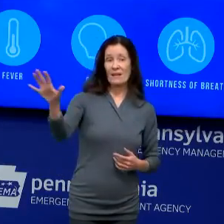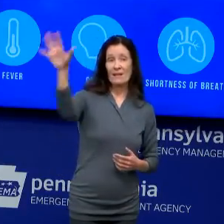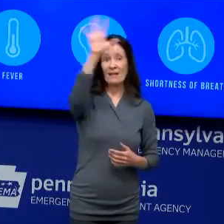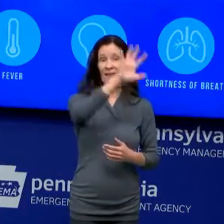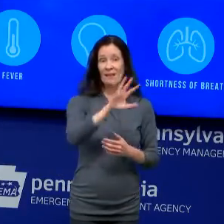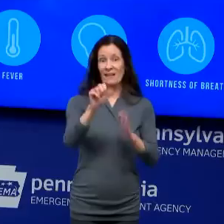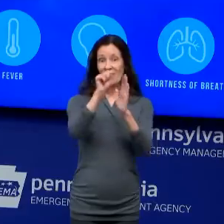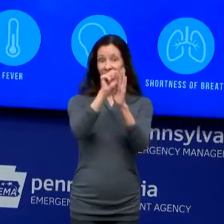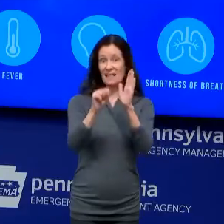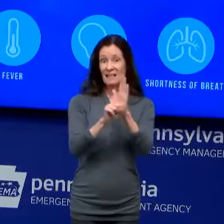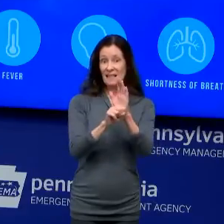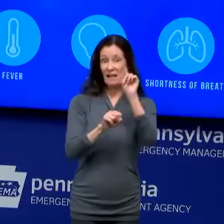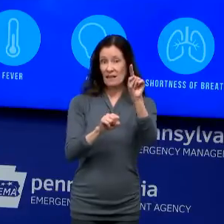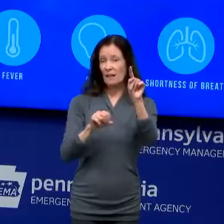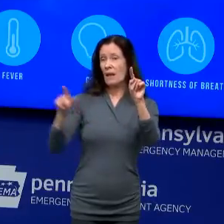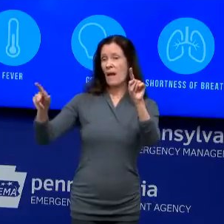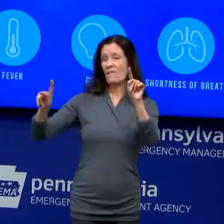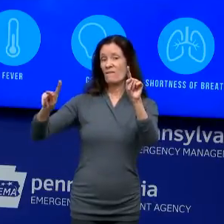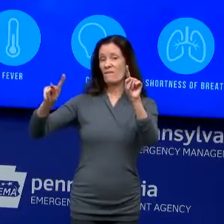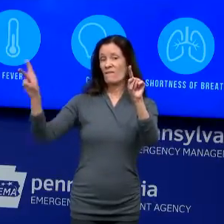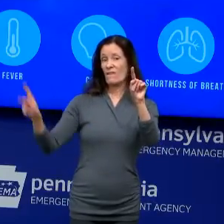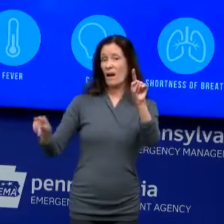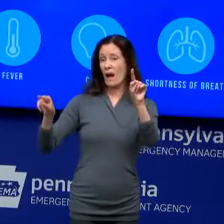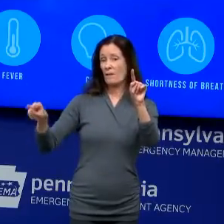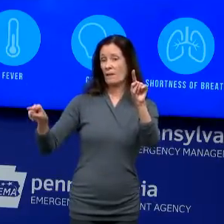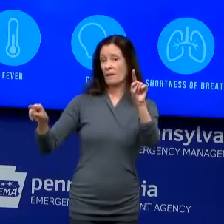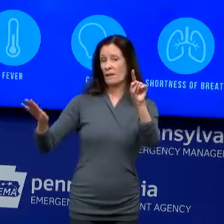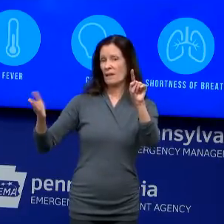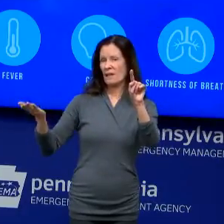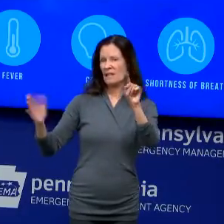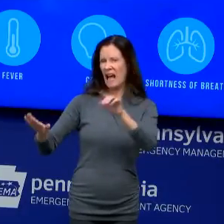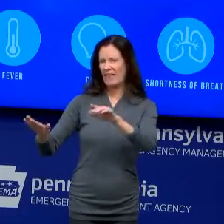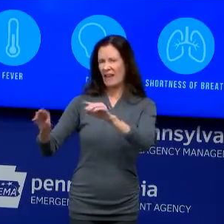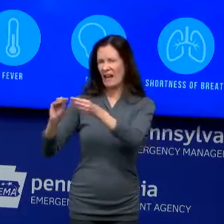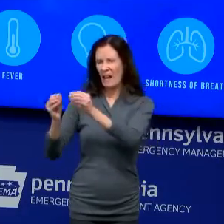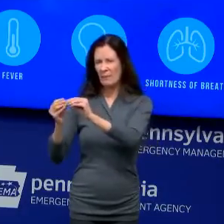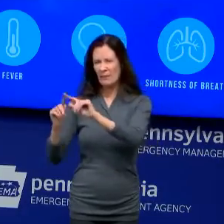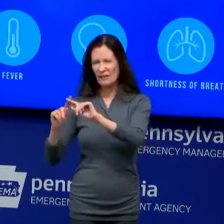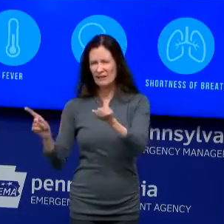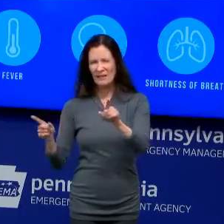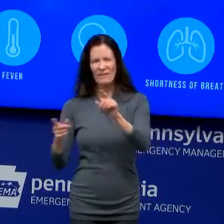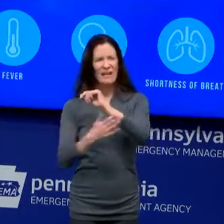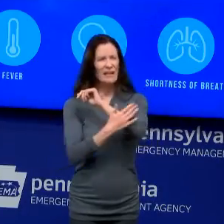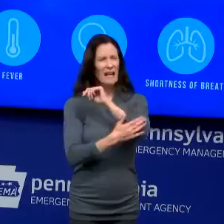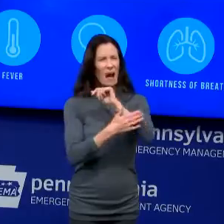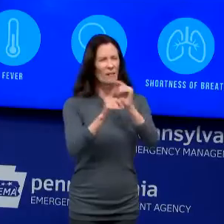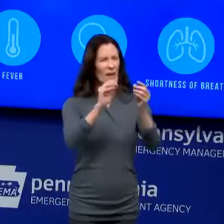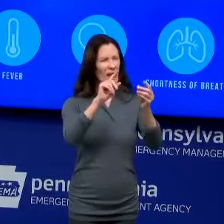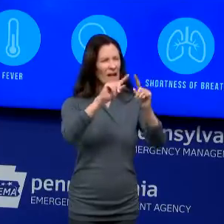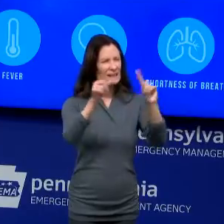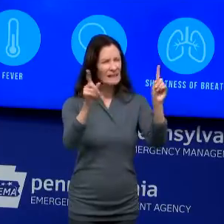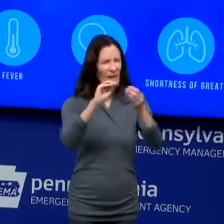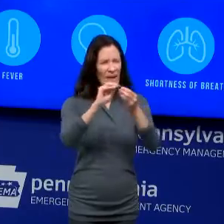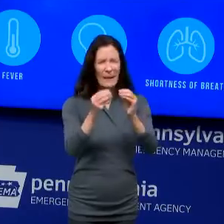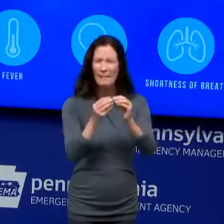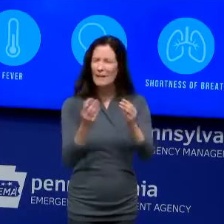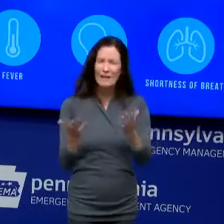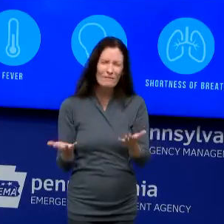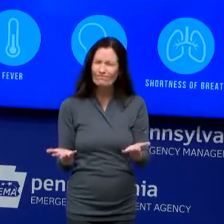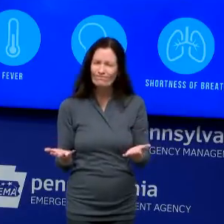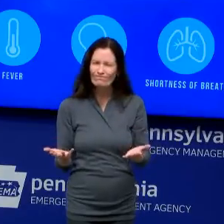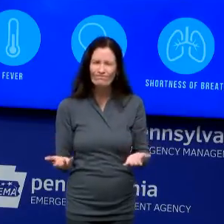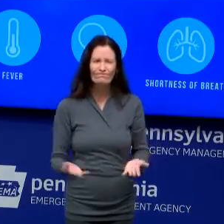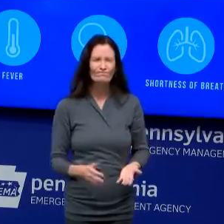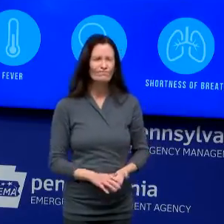issue like this with other counties? Well, as I mentioned, we're working to make sure that we reconcile all